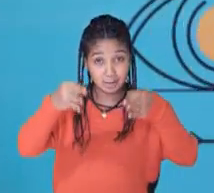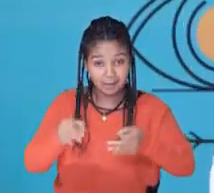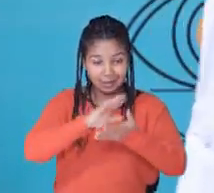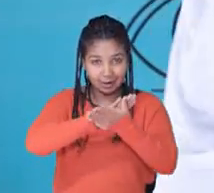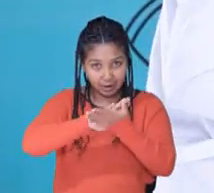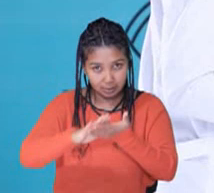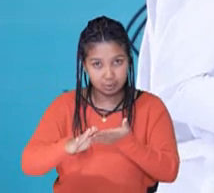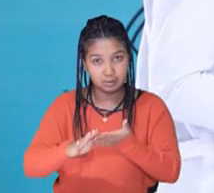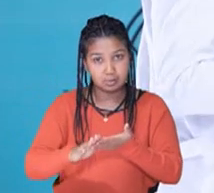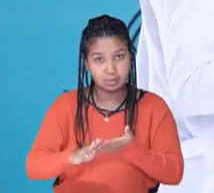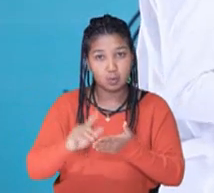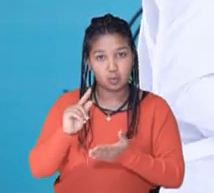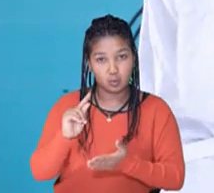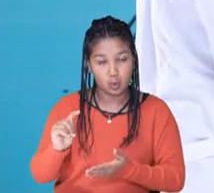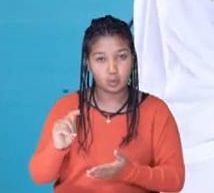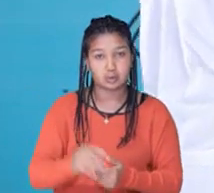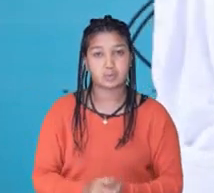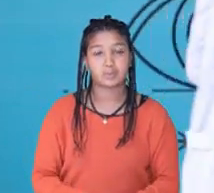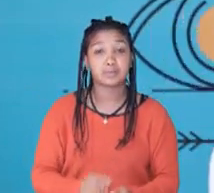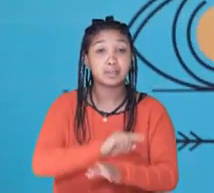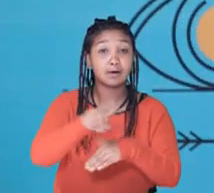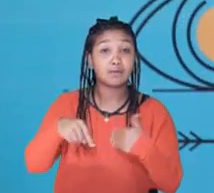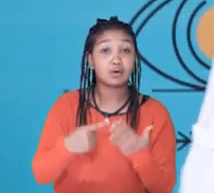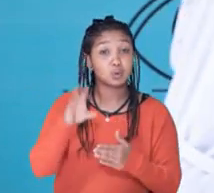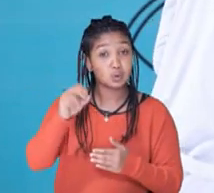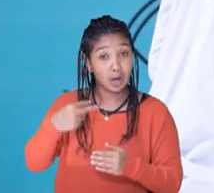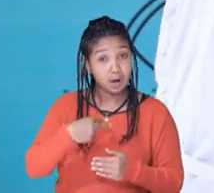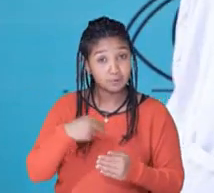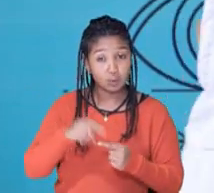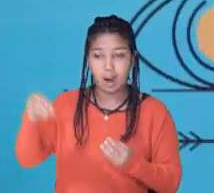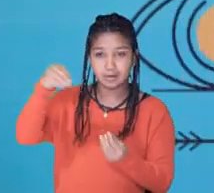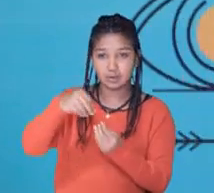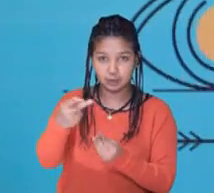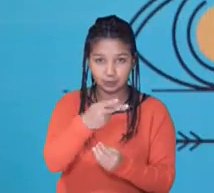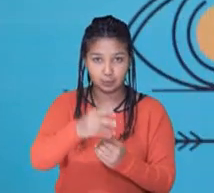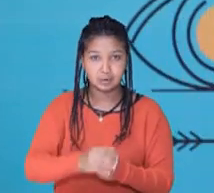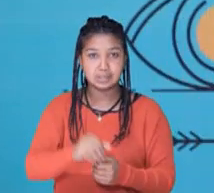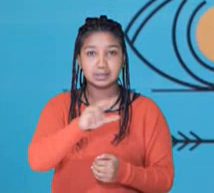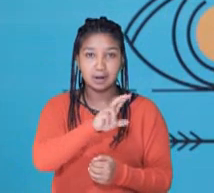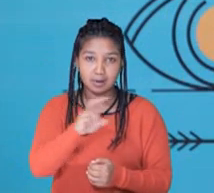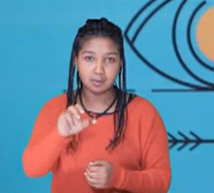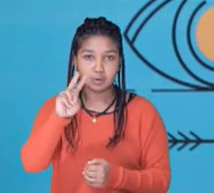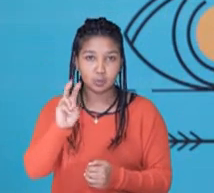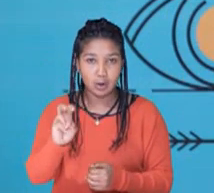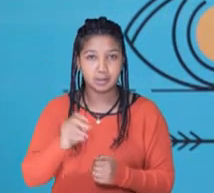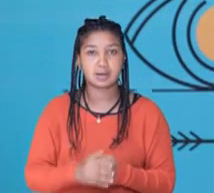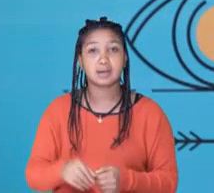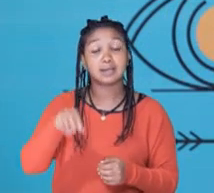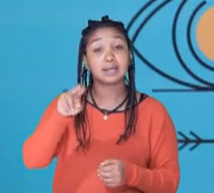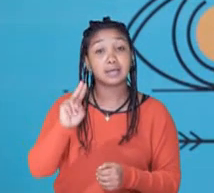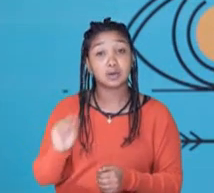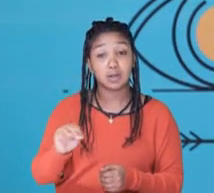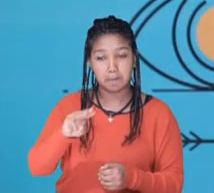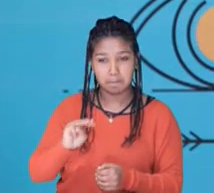the net torque, the net moment of force. Therefore, we should have to add these two, 320